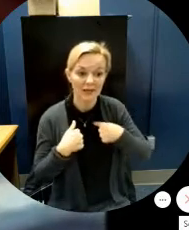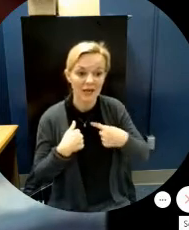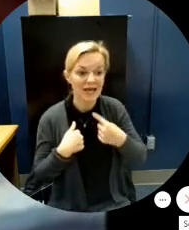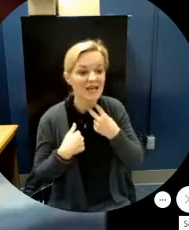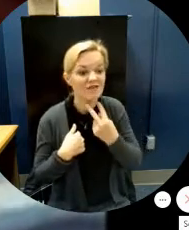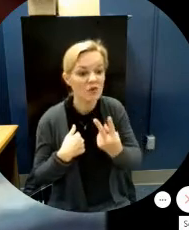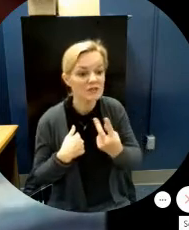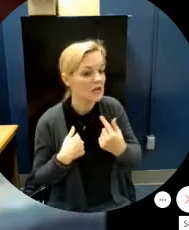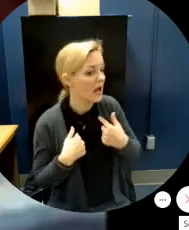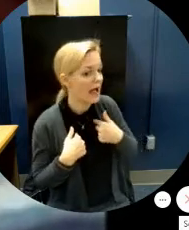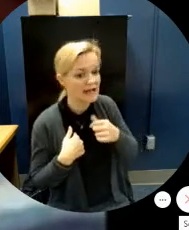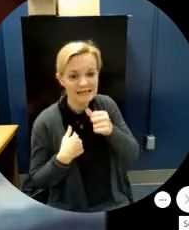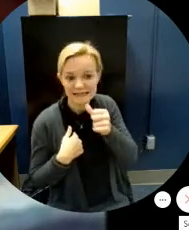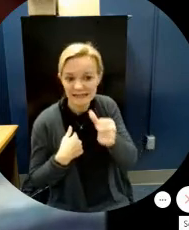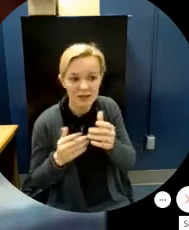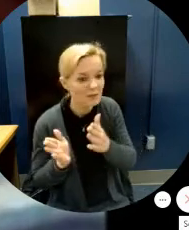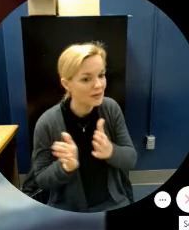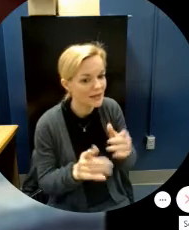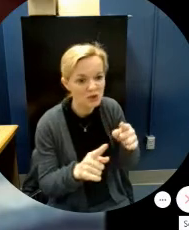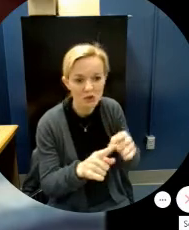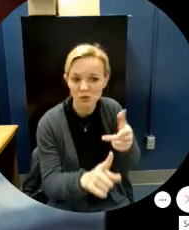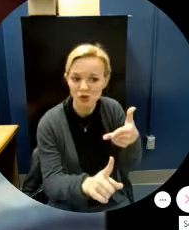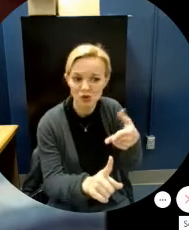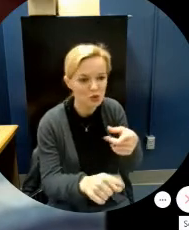to shoot you."